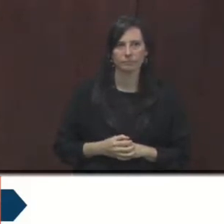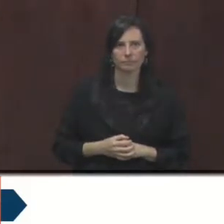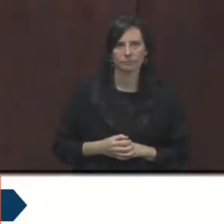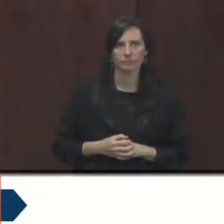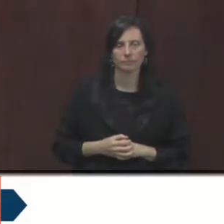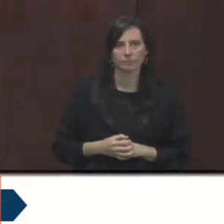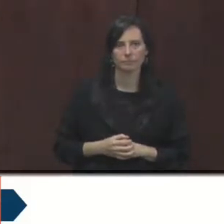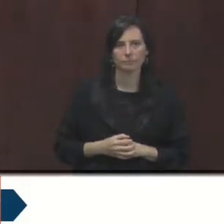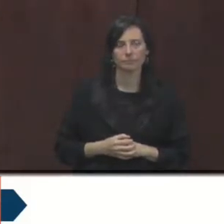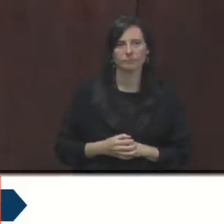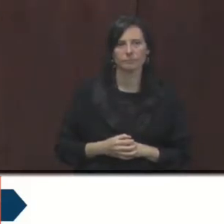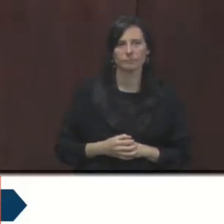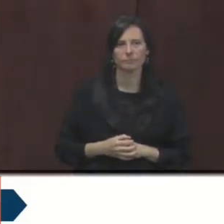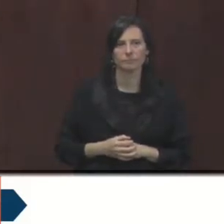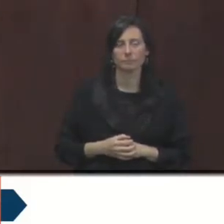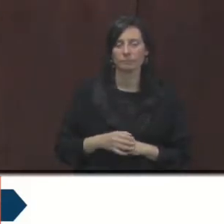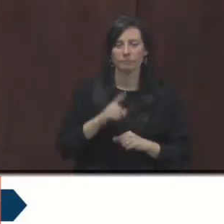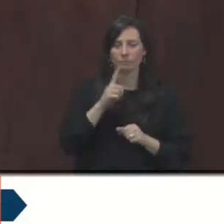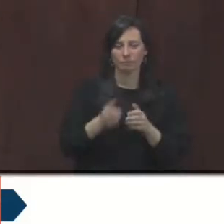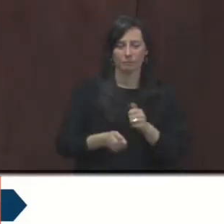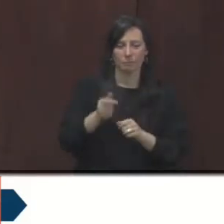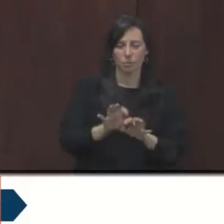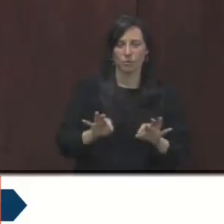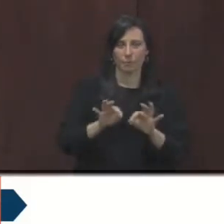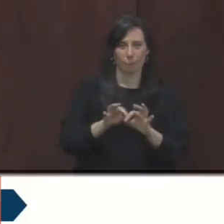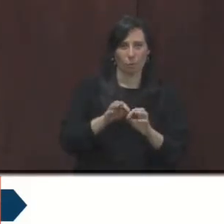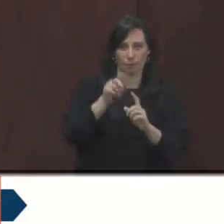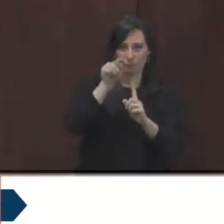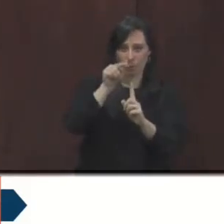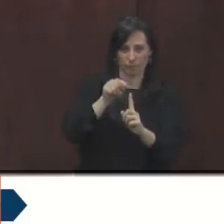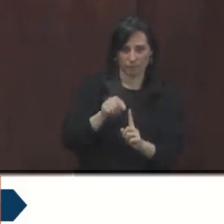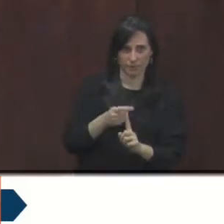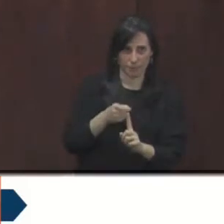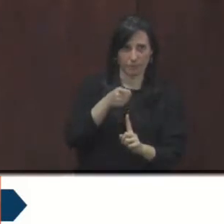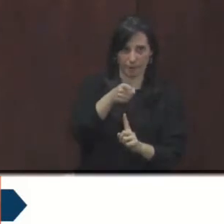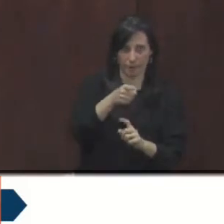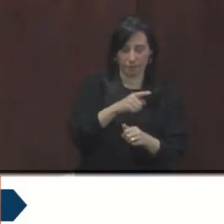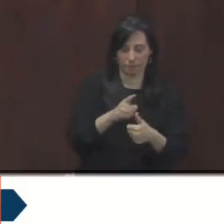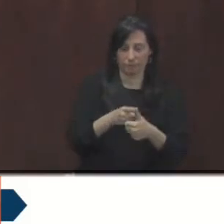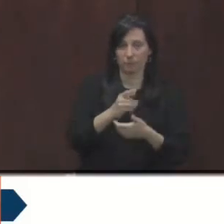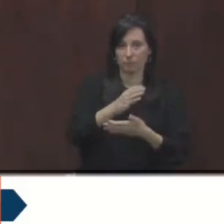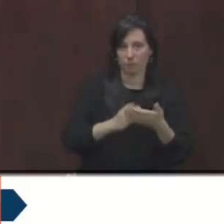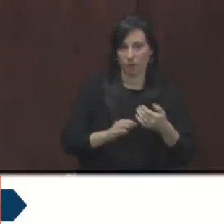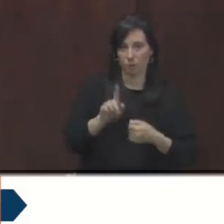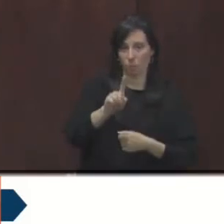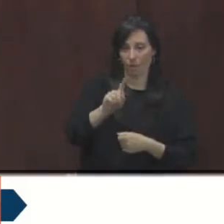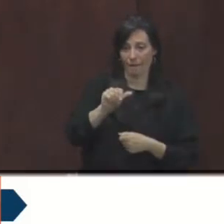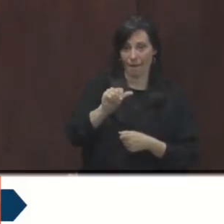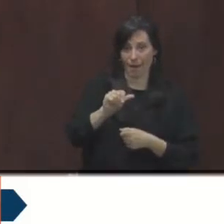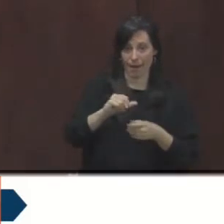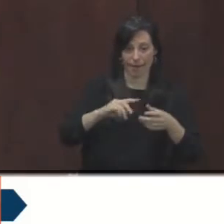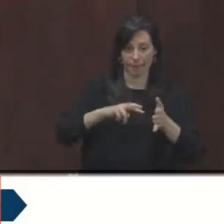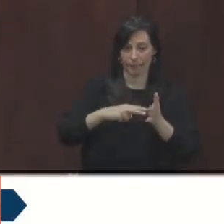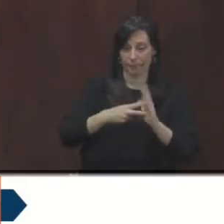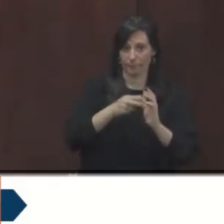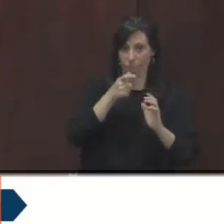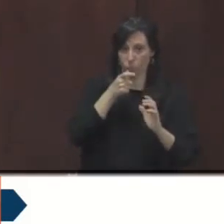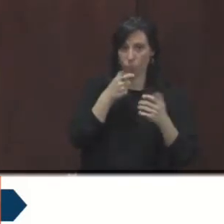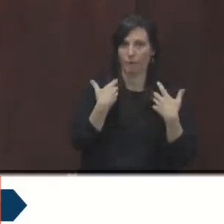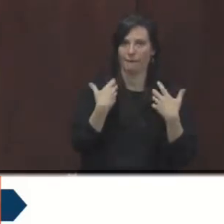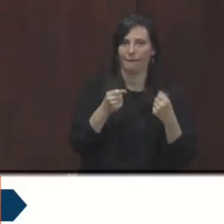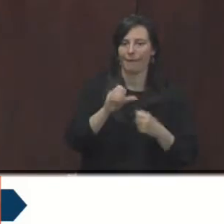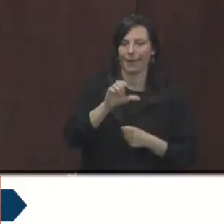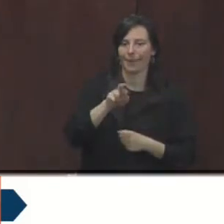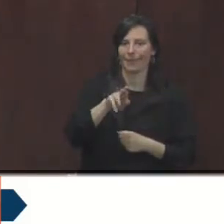vaccination prioritization plan, that 1A remains that critical medical healthcare provider